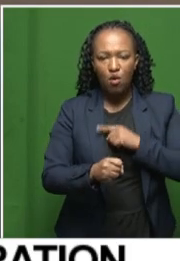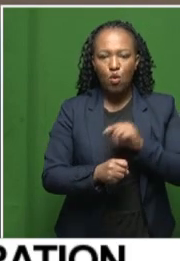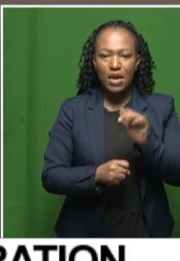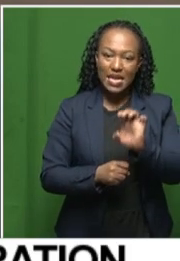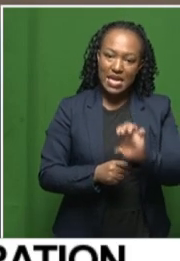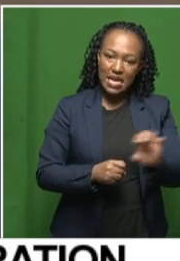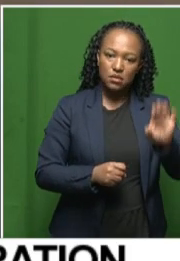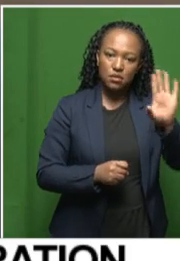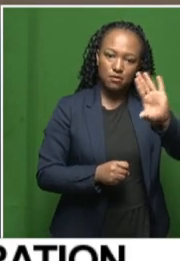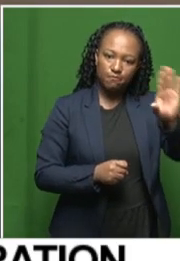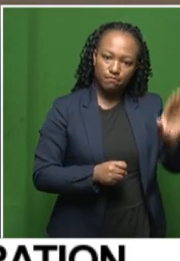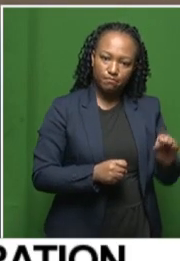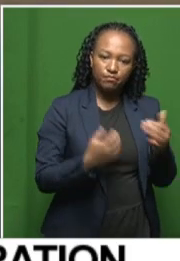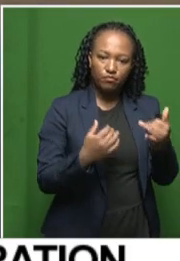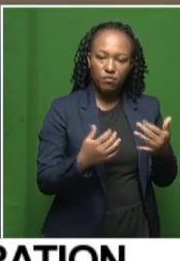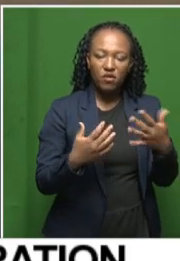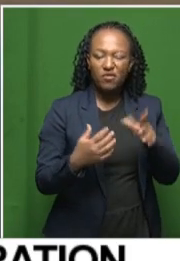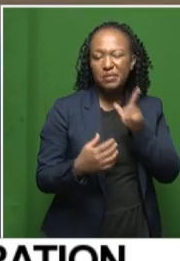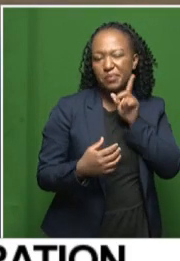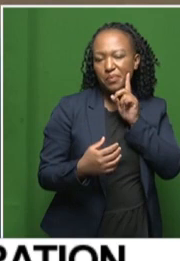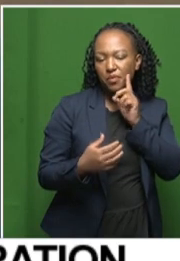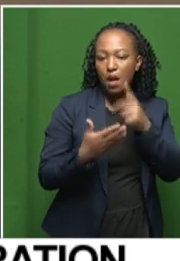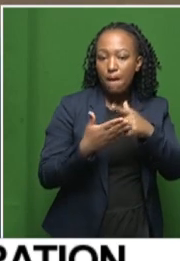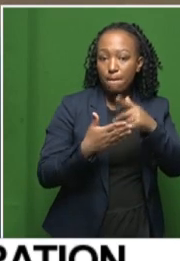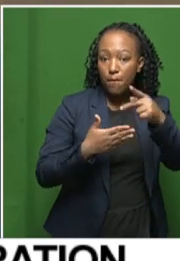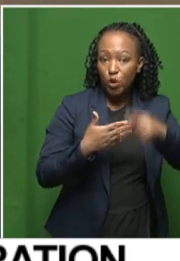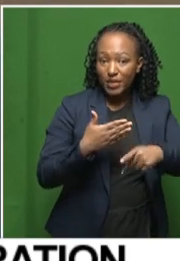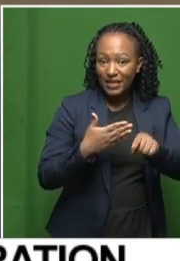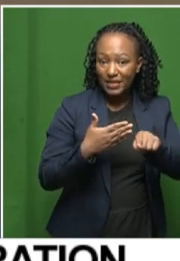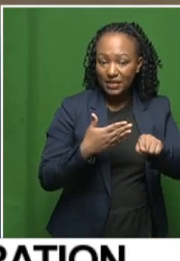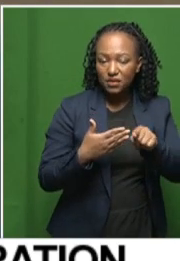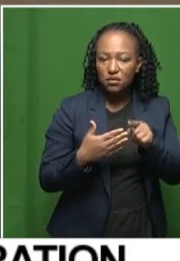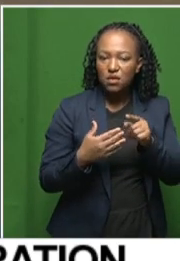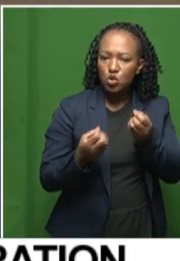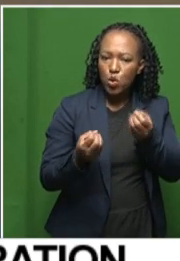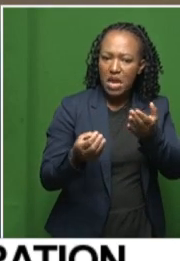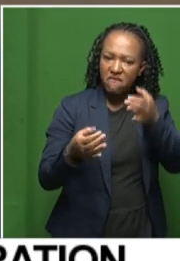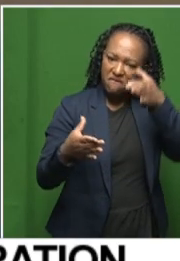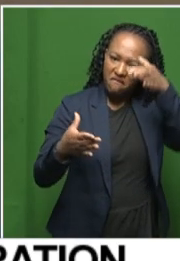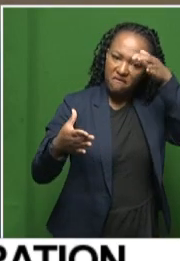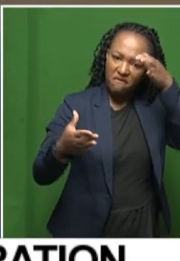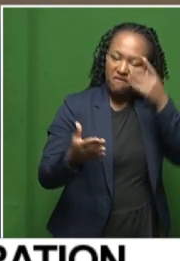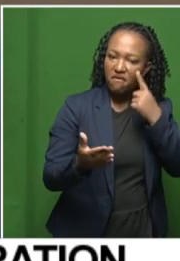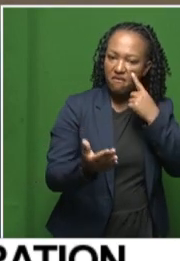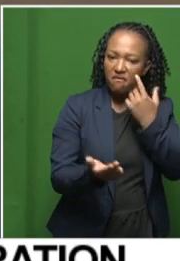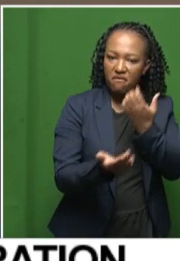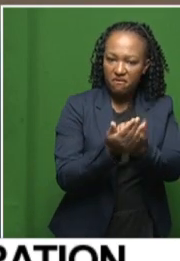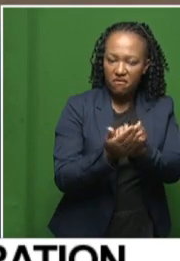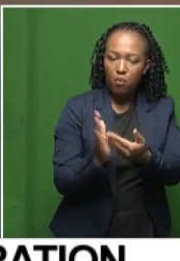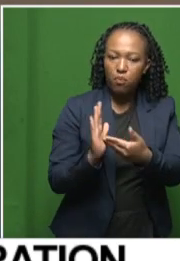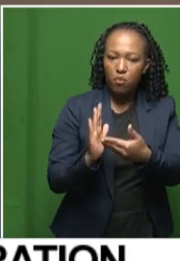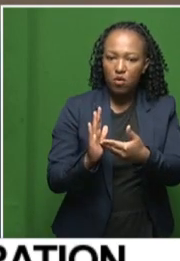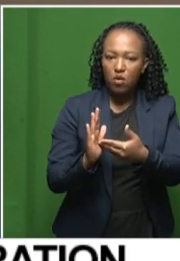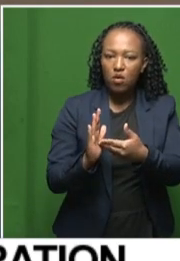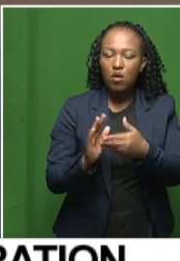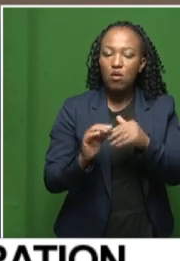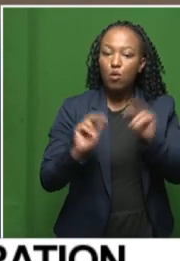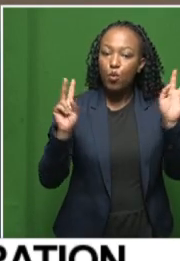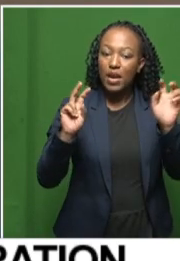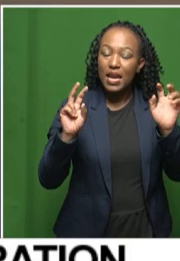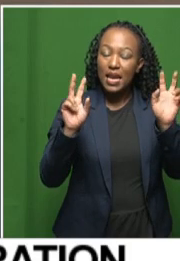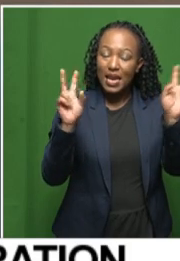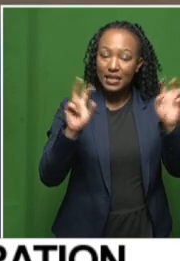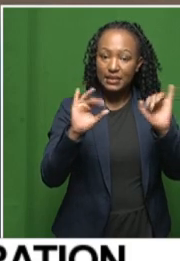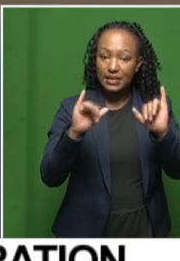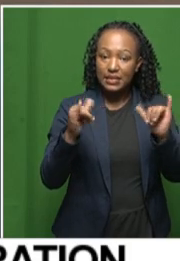currently in the next phase of a pilot project which has provided knowledge and also evidence on how power utilities and